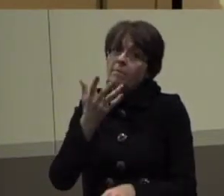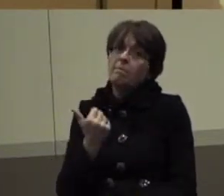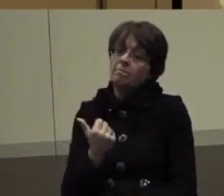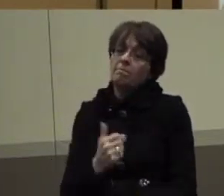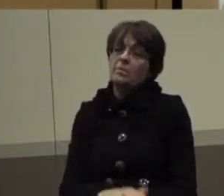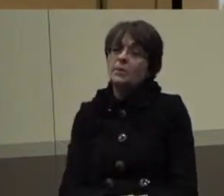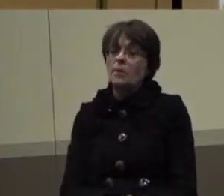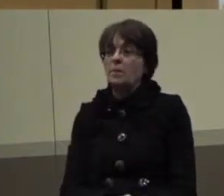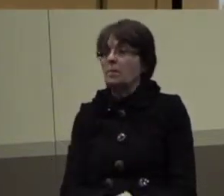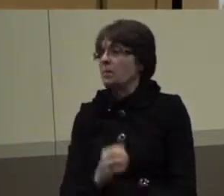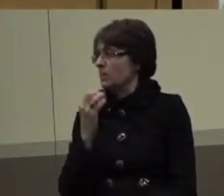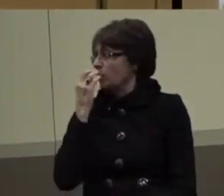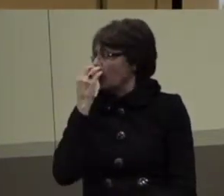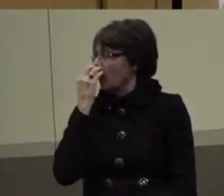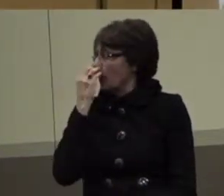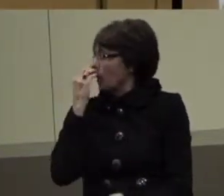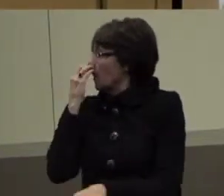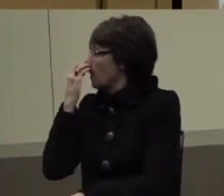Well,